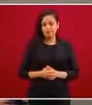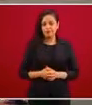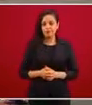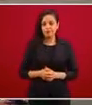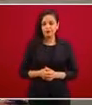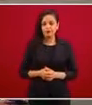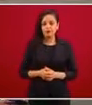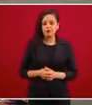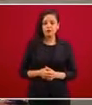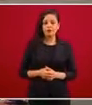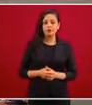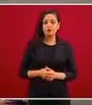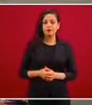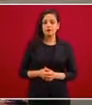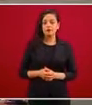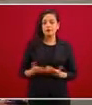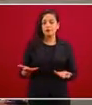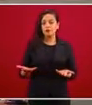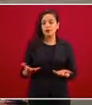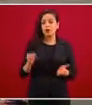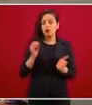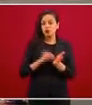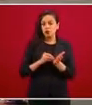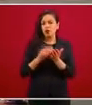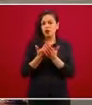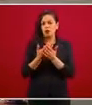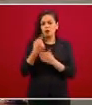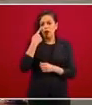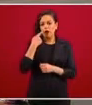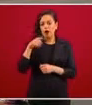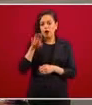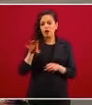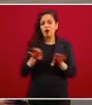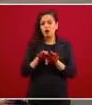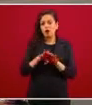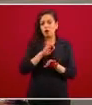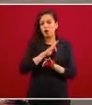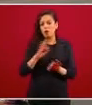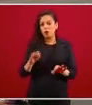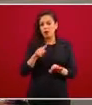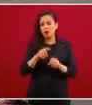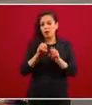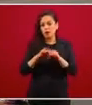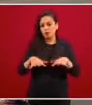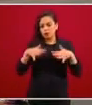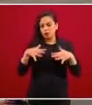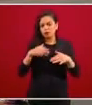talking about the sessions, I think that they were considering